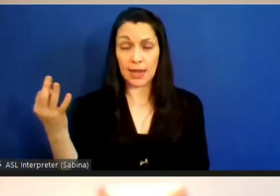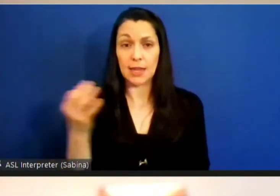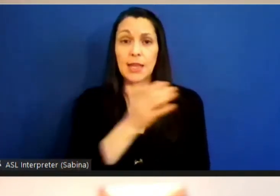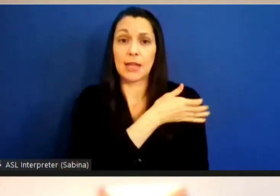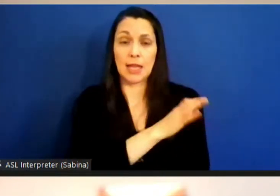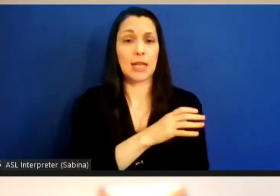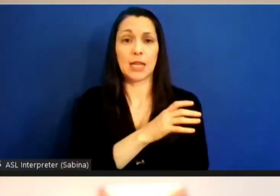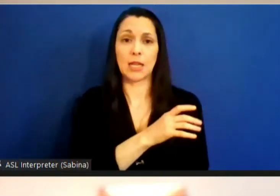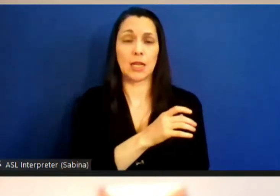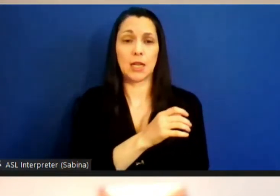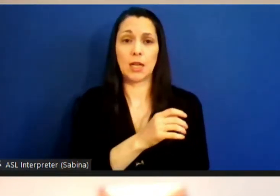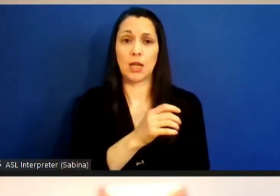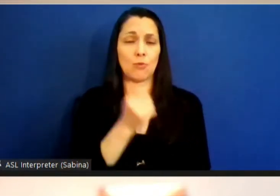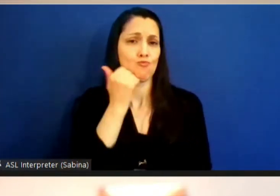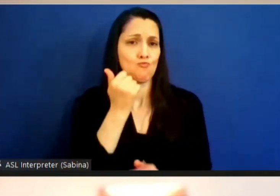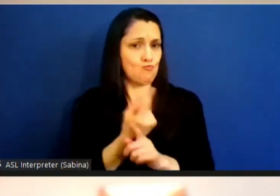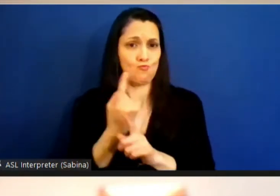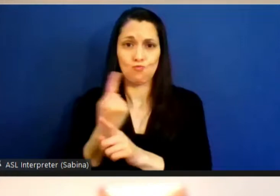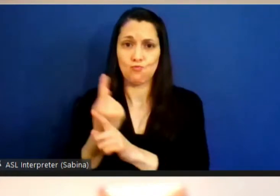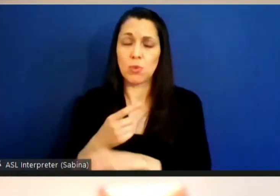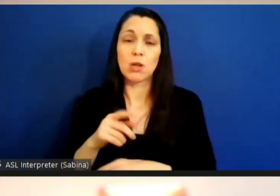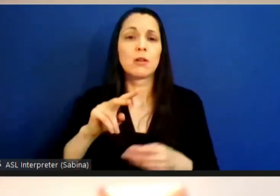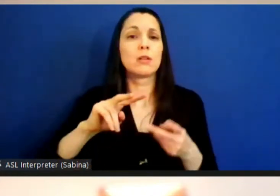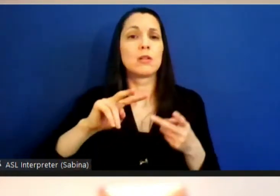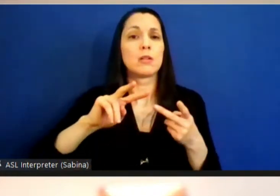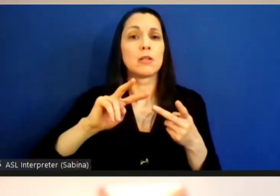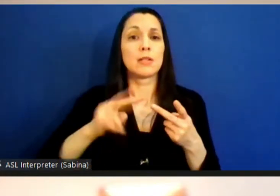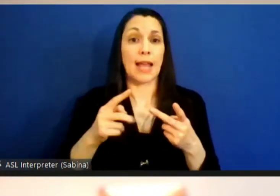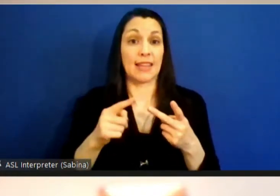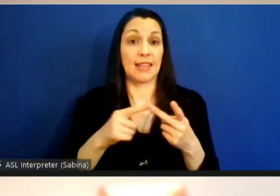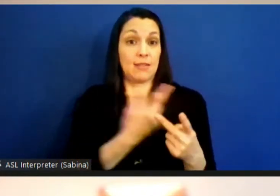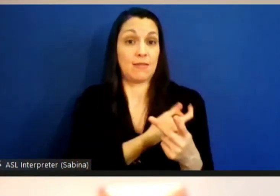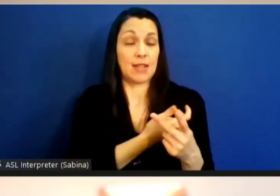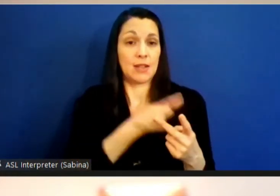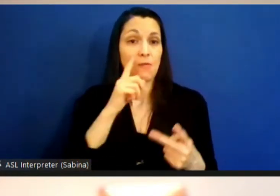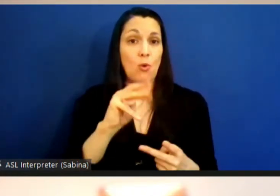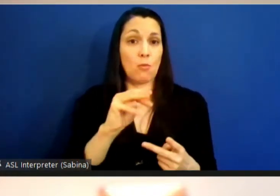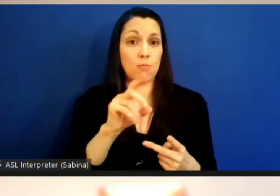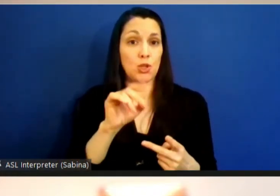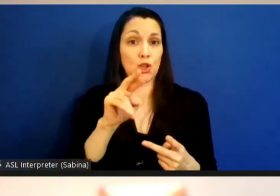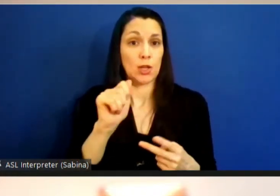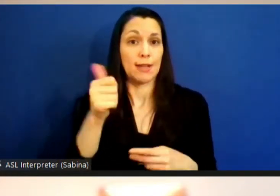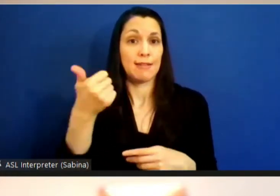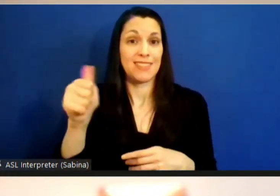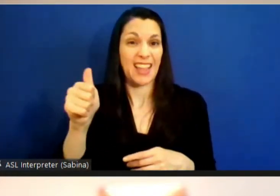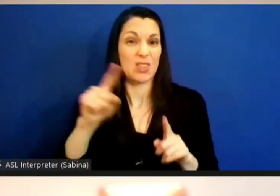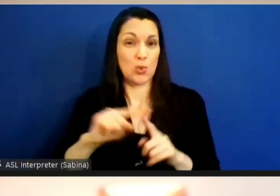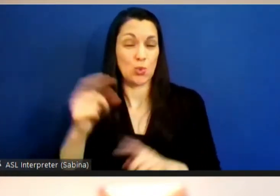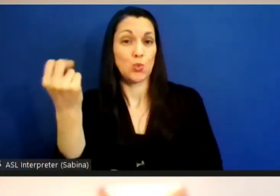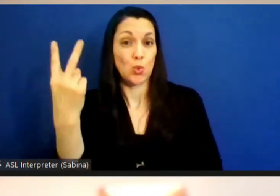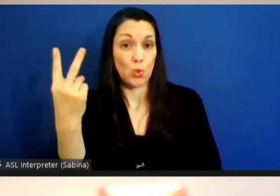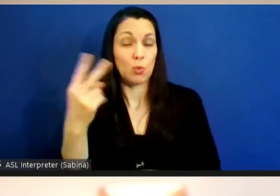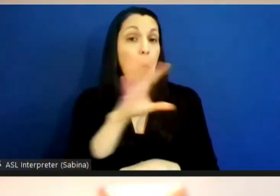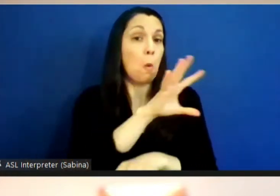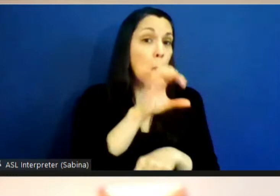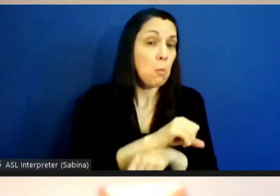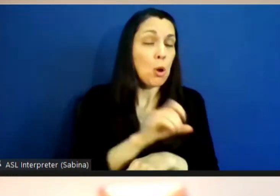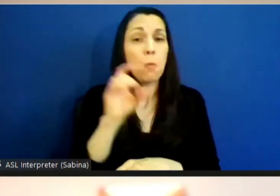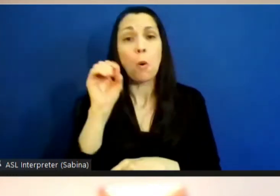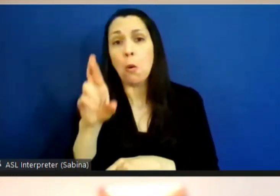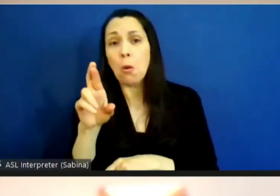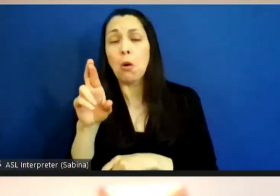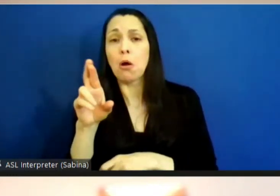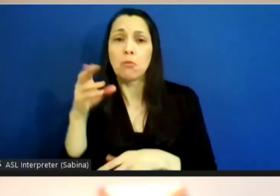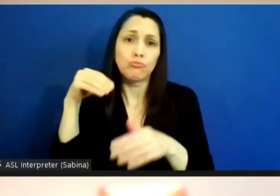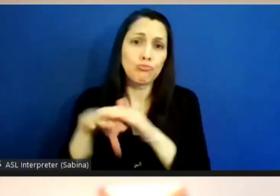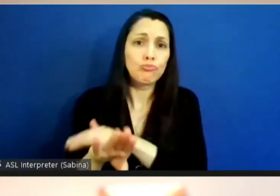regularly. Second dose Moderna, 10 a.m. to noon by appointment or walk-in. Round Valley